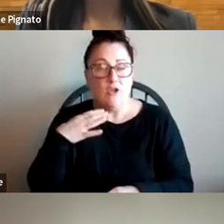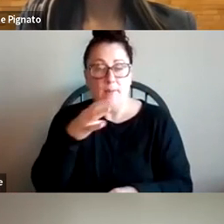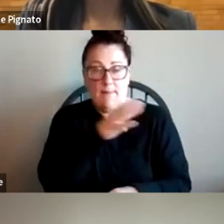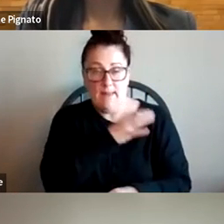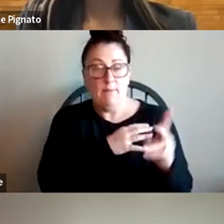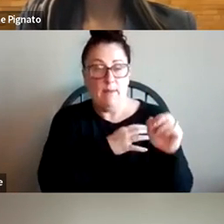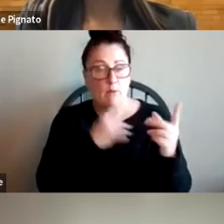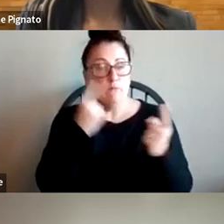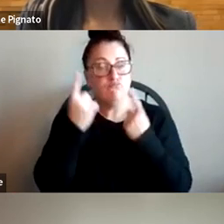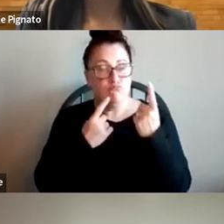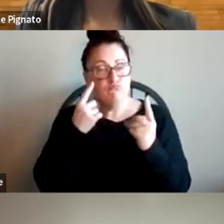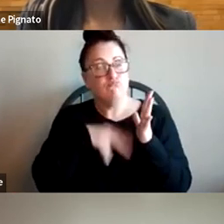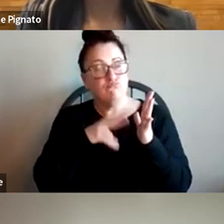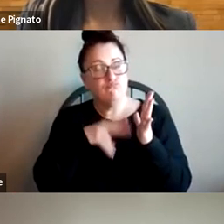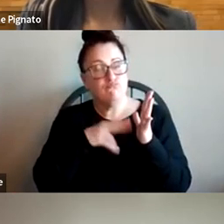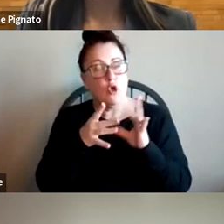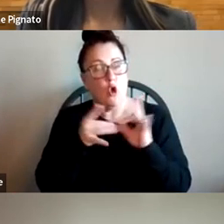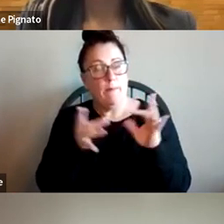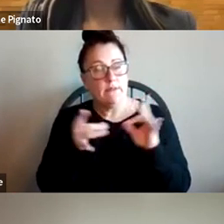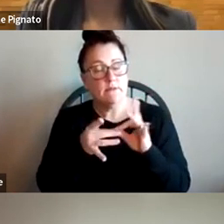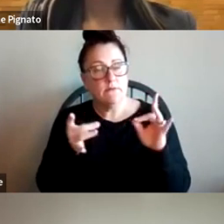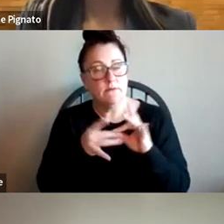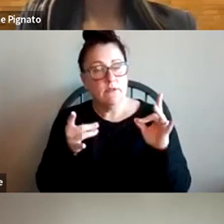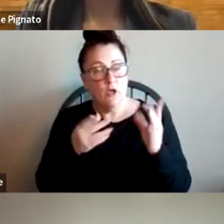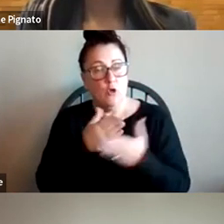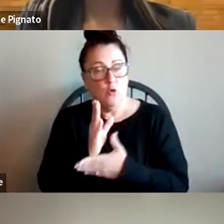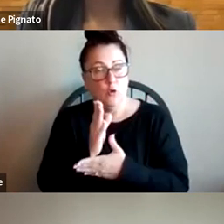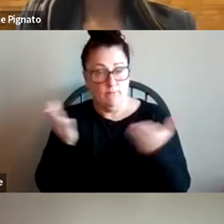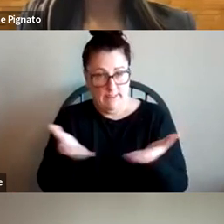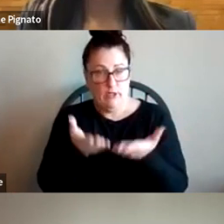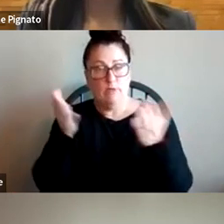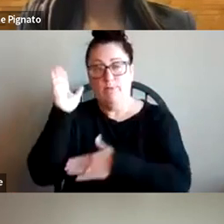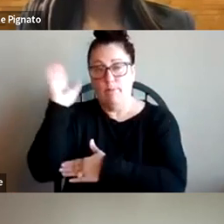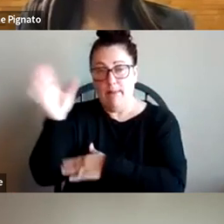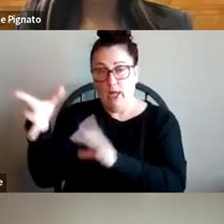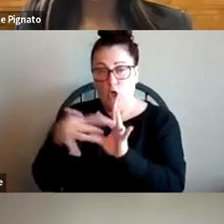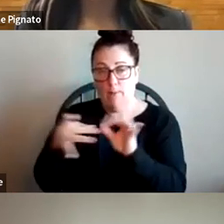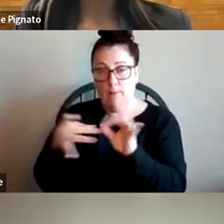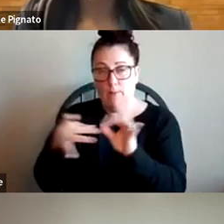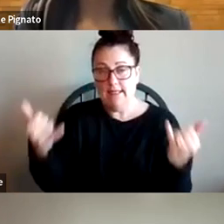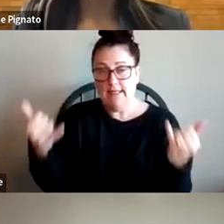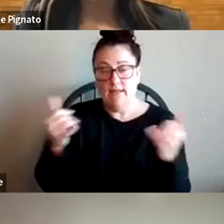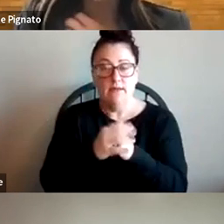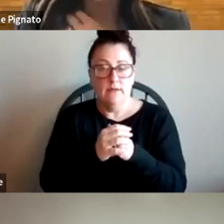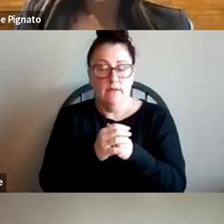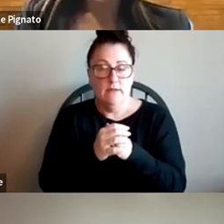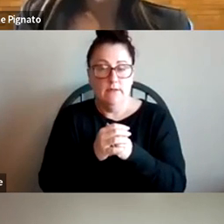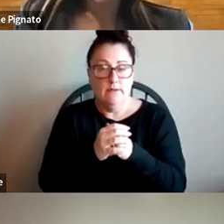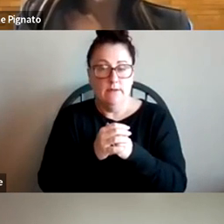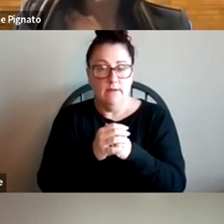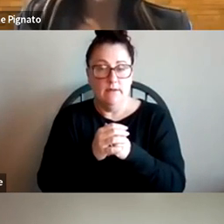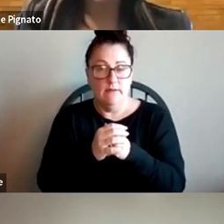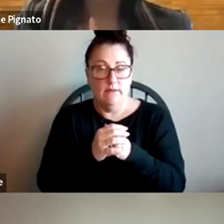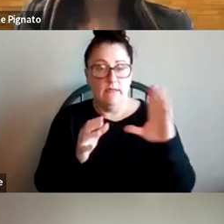considering comments in a few forms through public comment, as we're doing here today, in